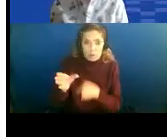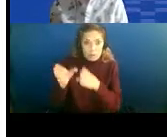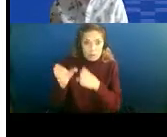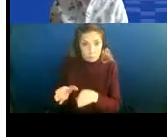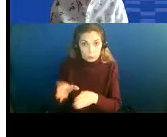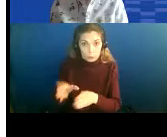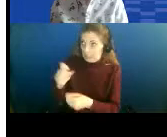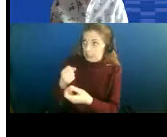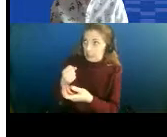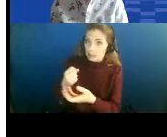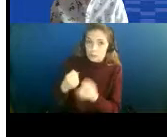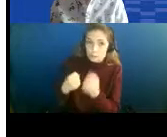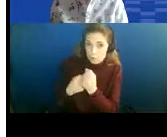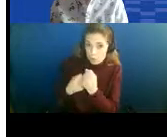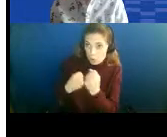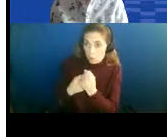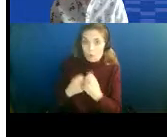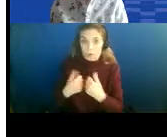mutual relationship.